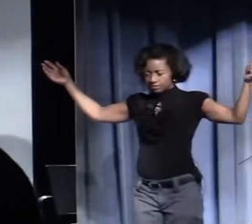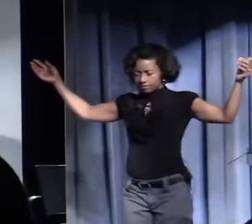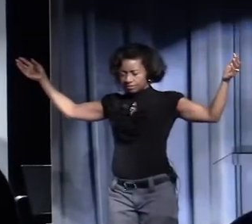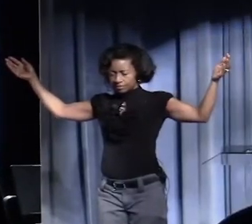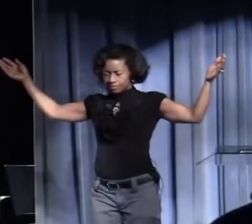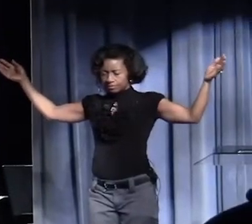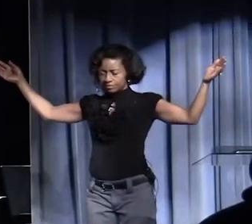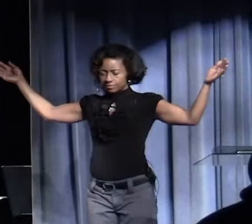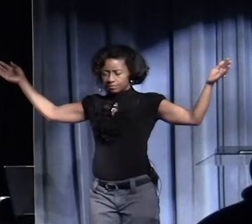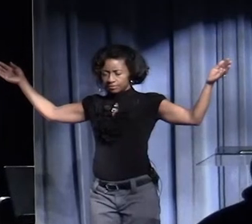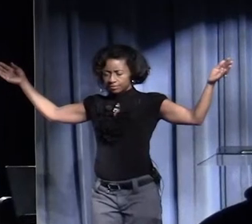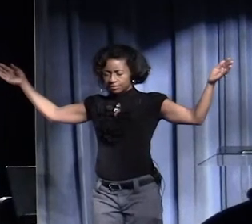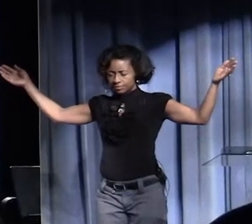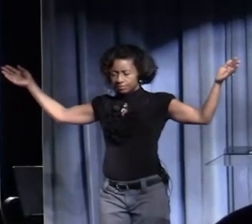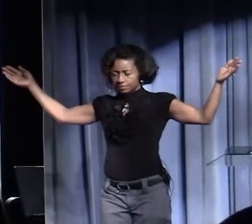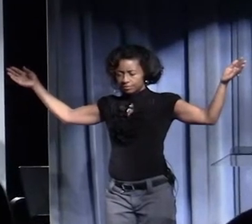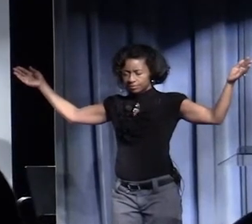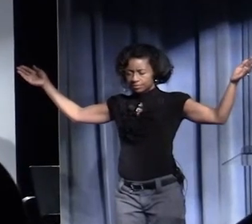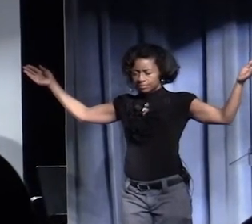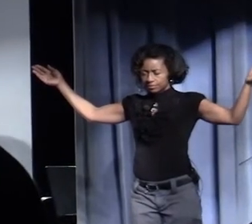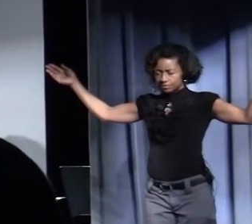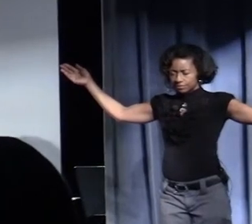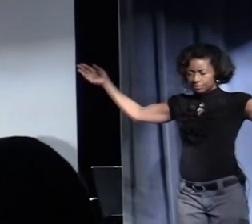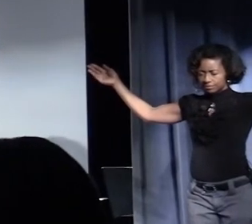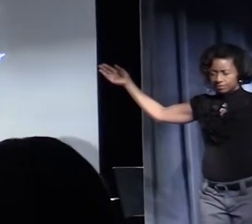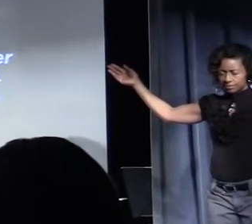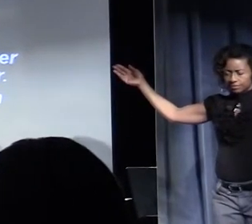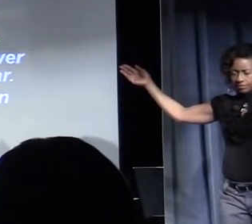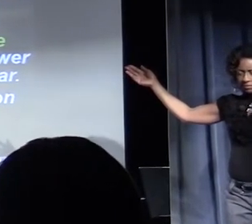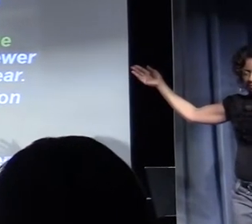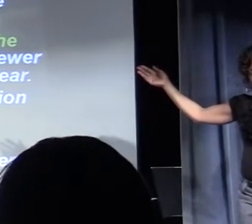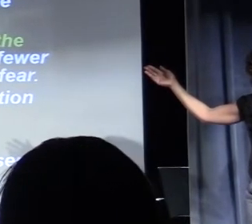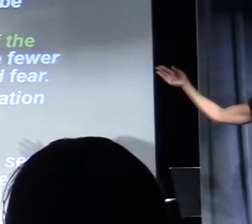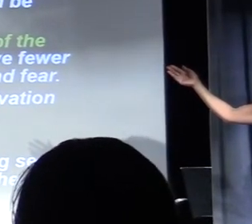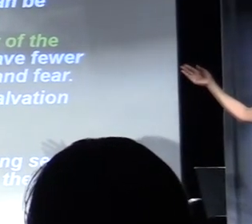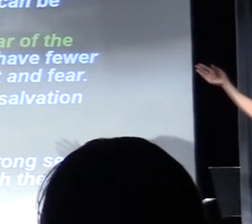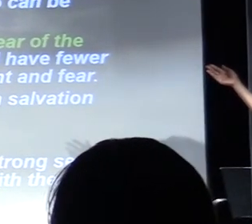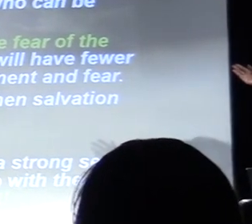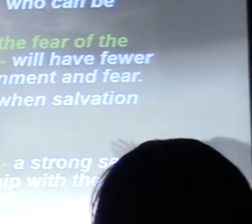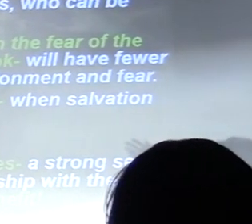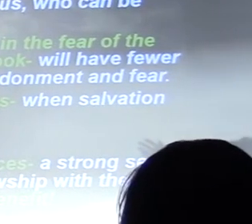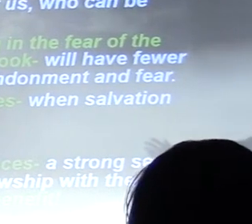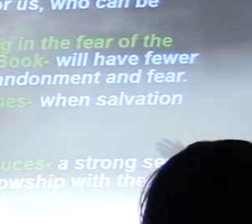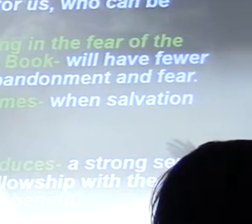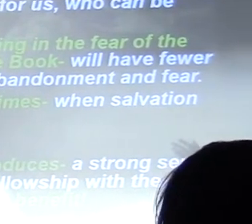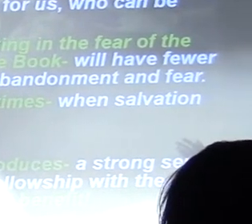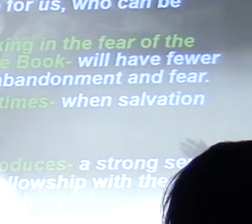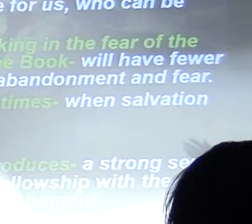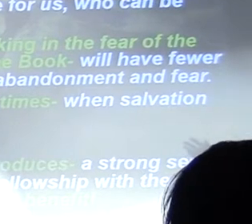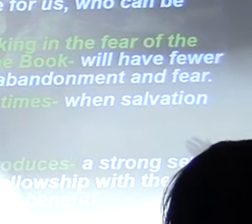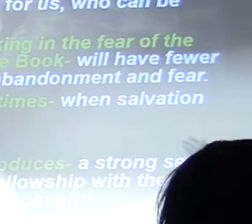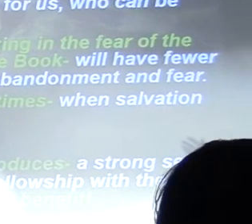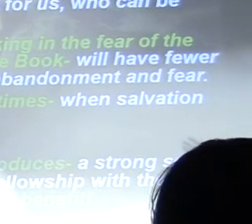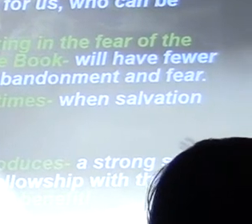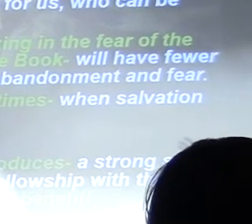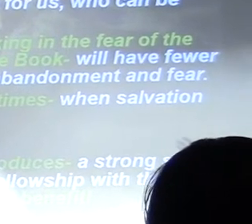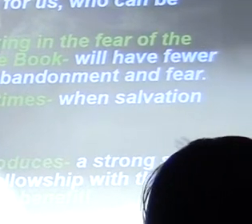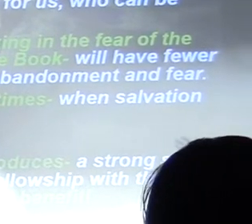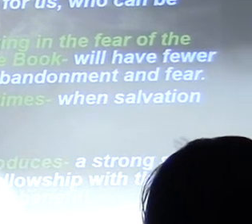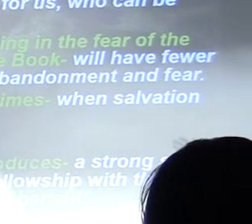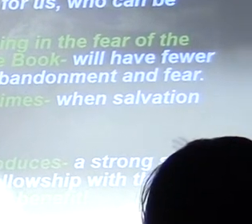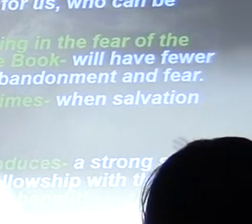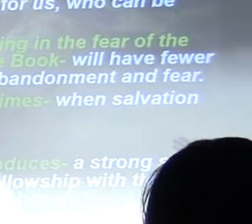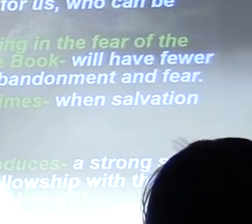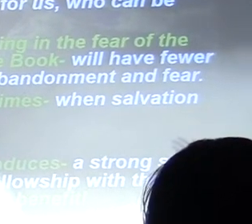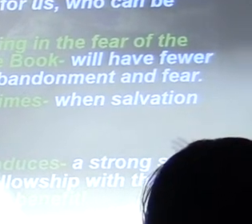lifted up saying, "God, we surrender it all to You. We need You." As the song we sung today, we need You more than ever, God. And God, we need